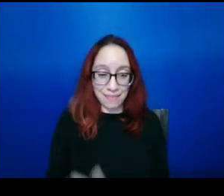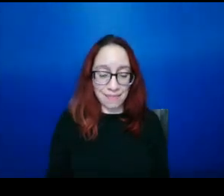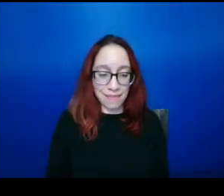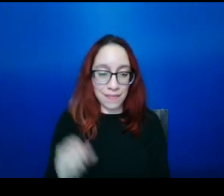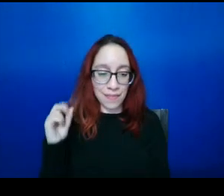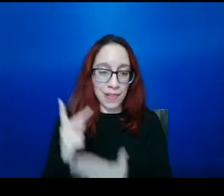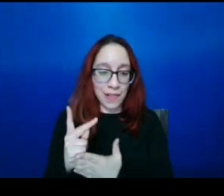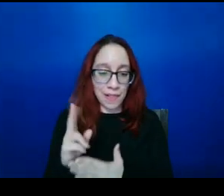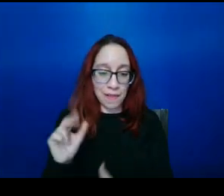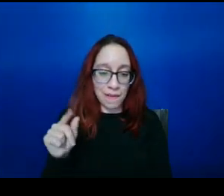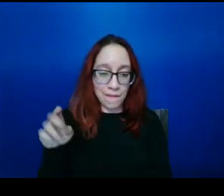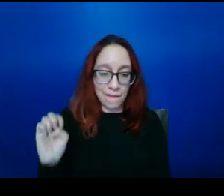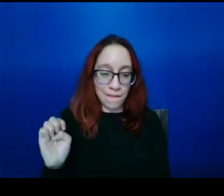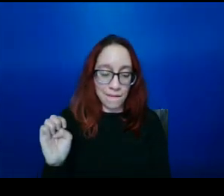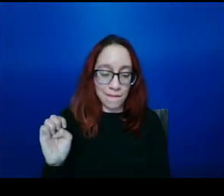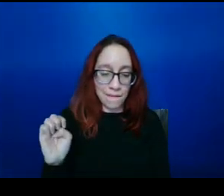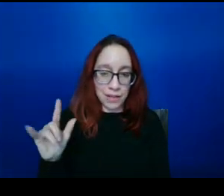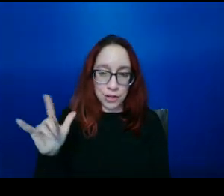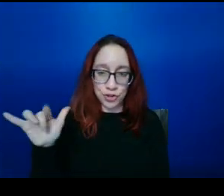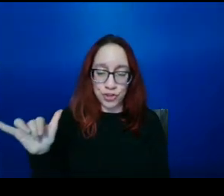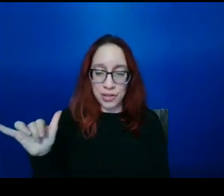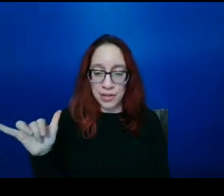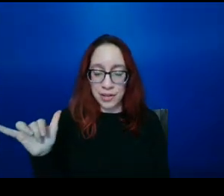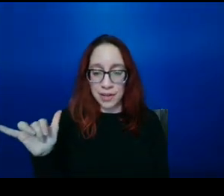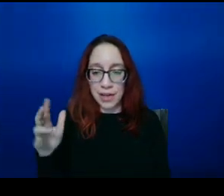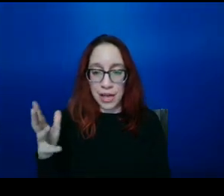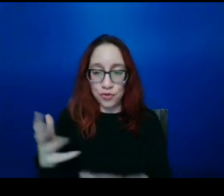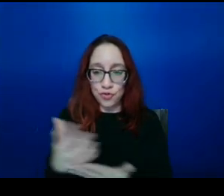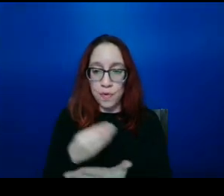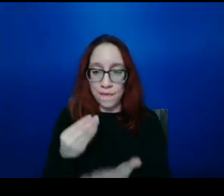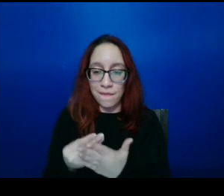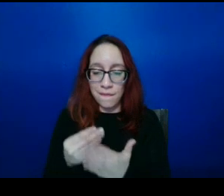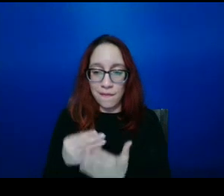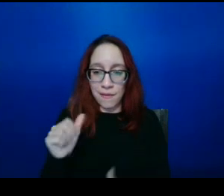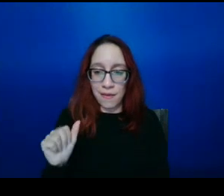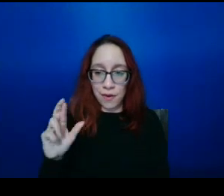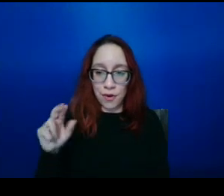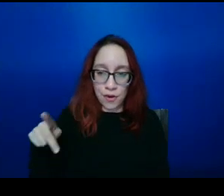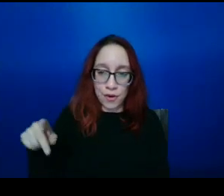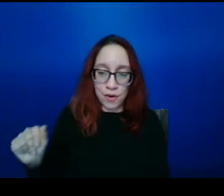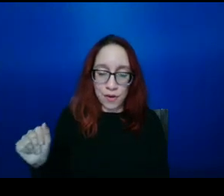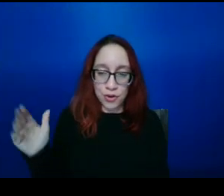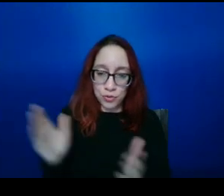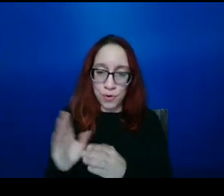Approve updated eligibility requirements and total funding amount for the ARPA